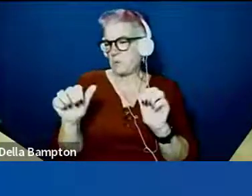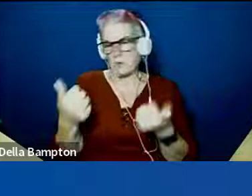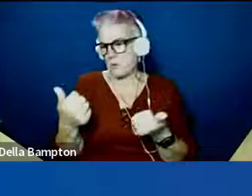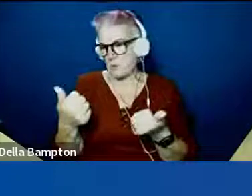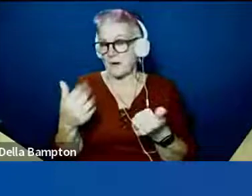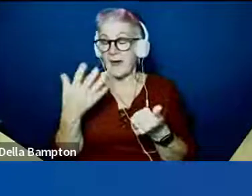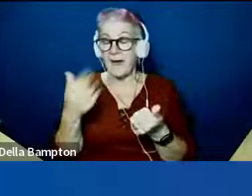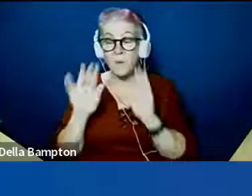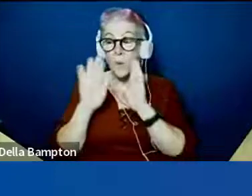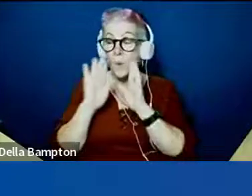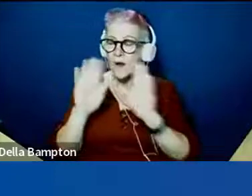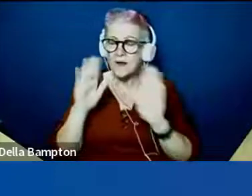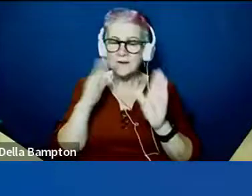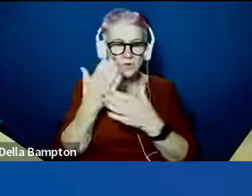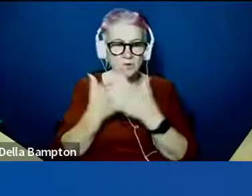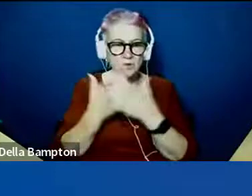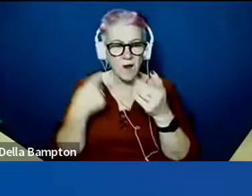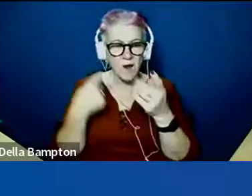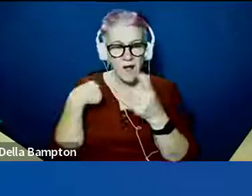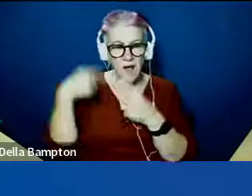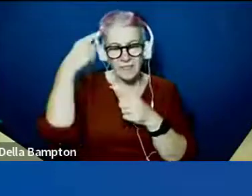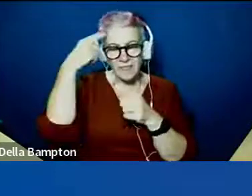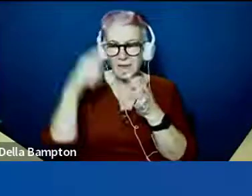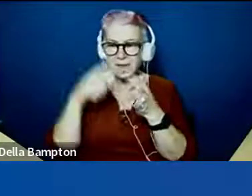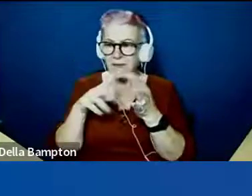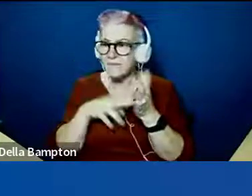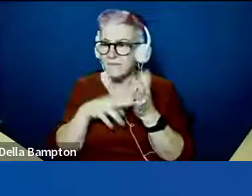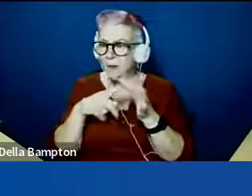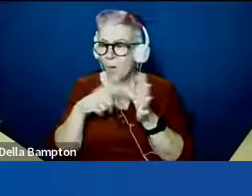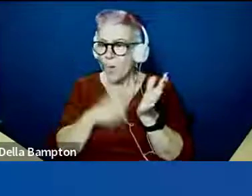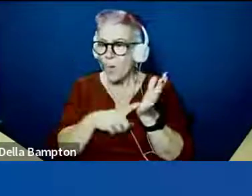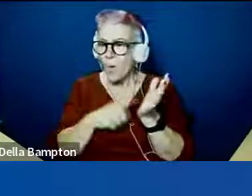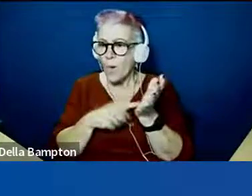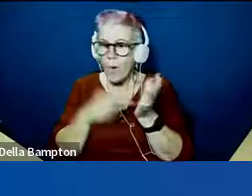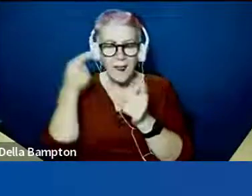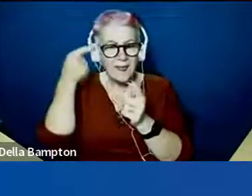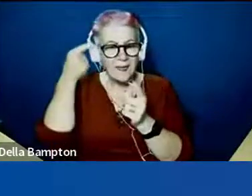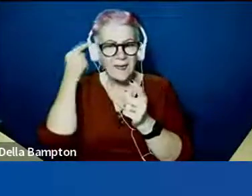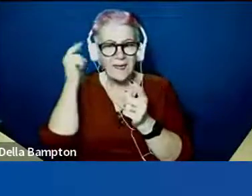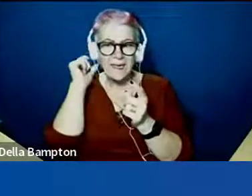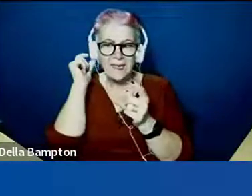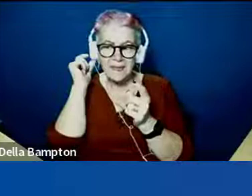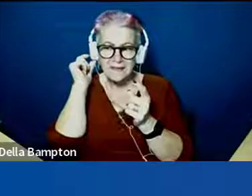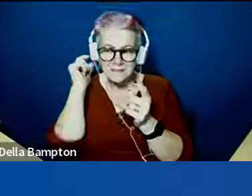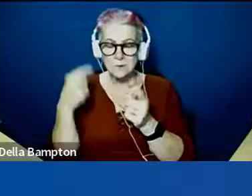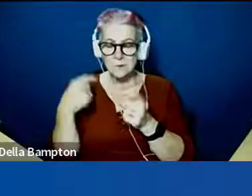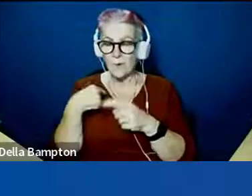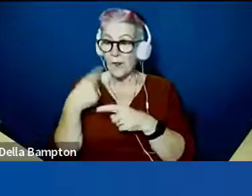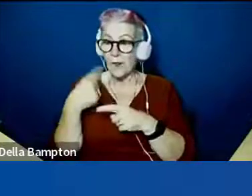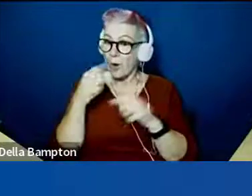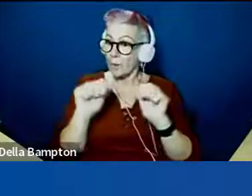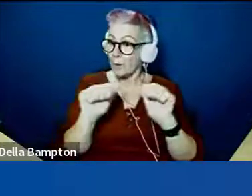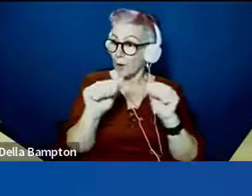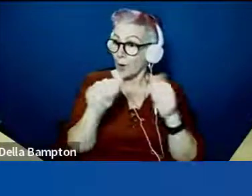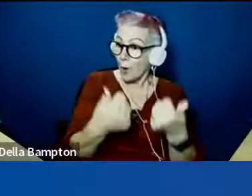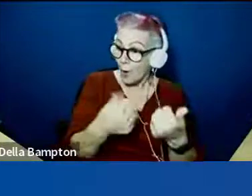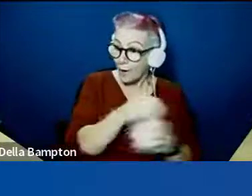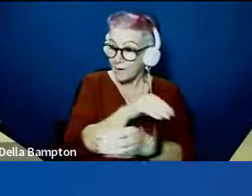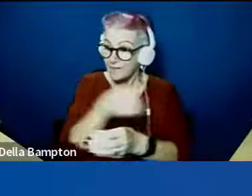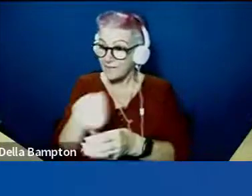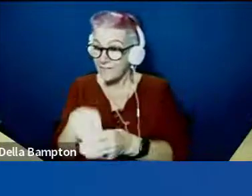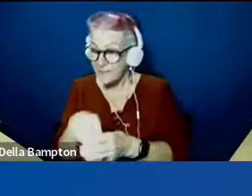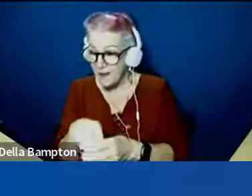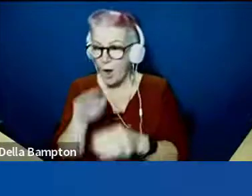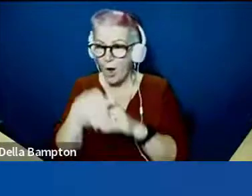story about, I think Evie is all ears on the listing. We thought it would be a good fit. It's all